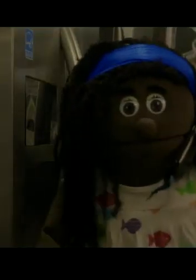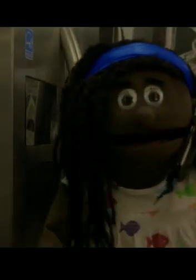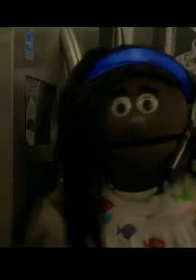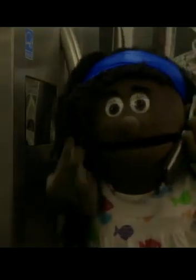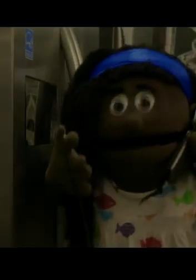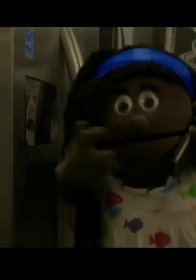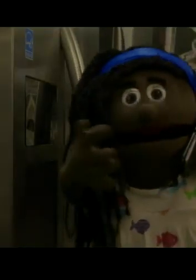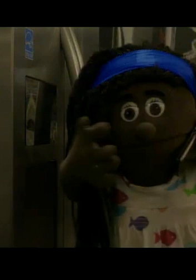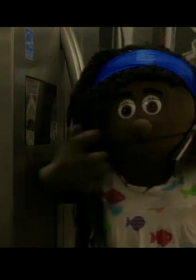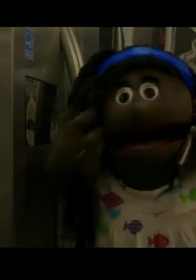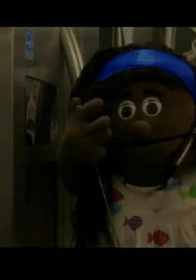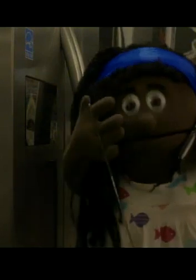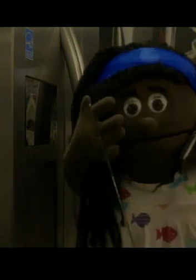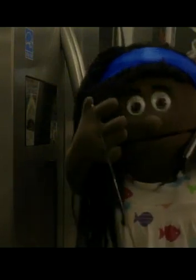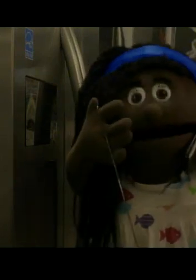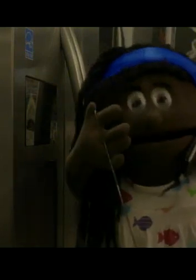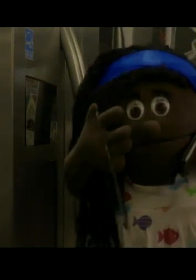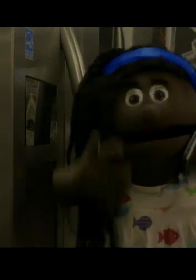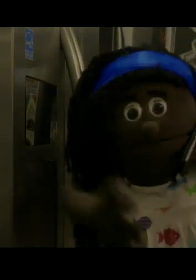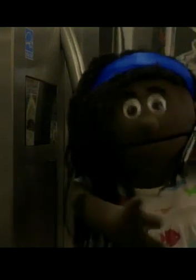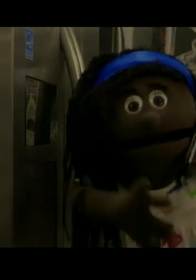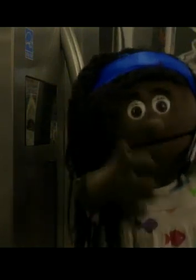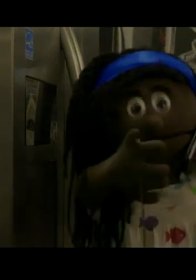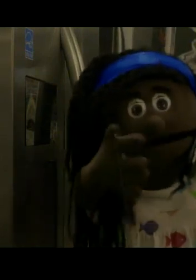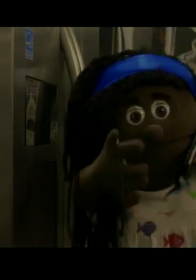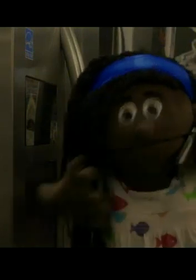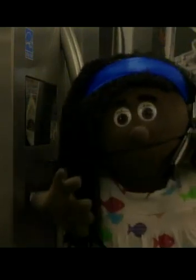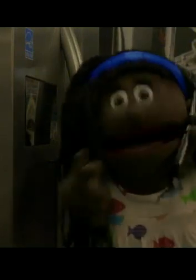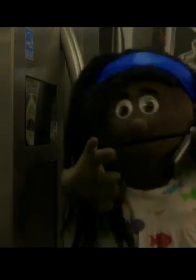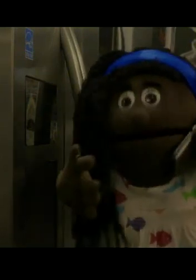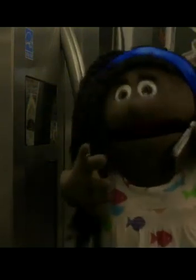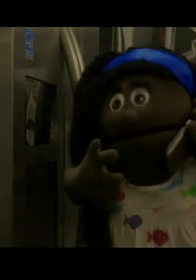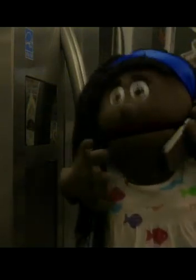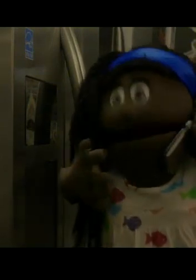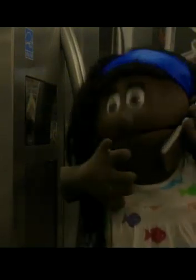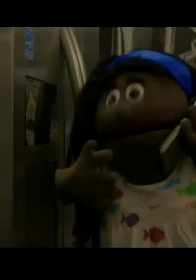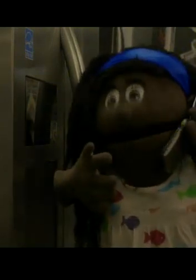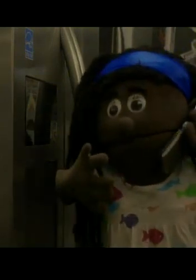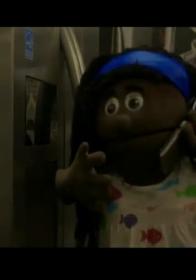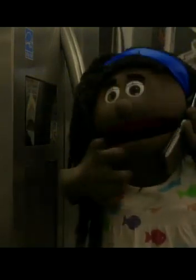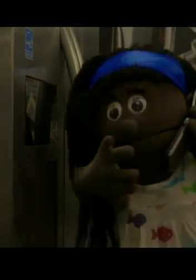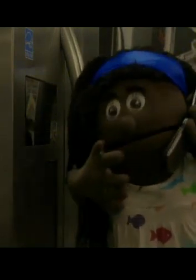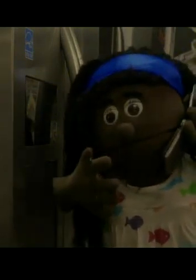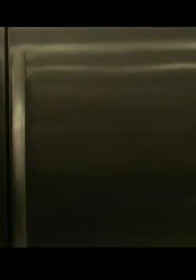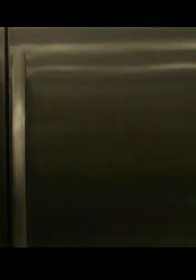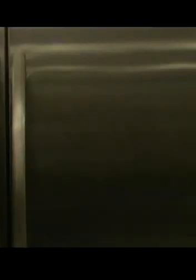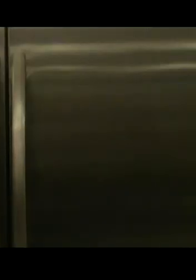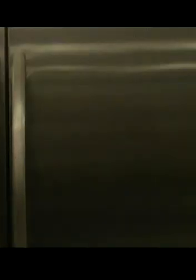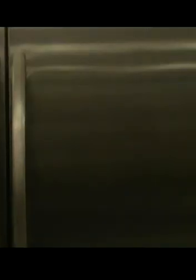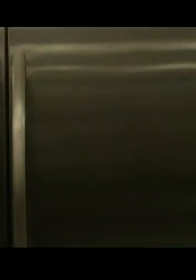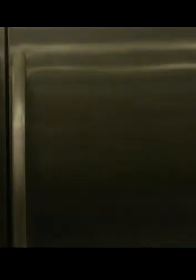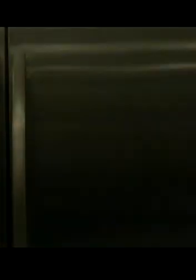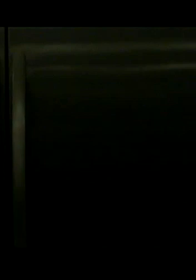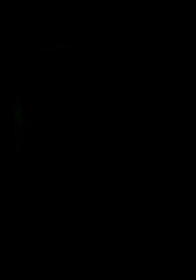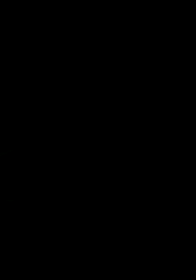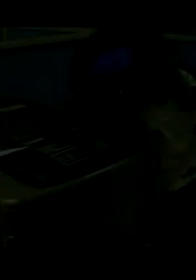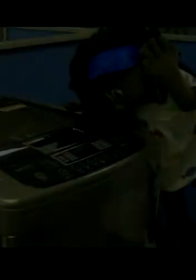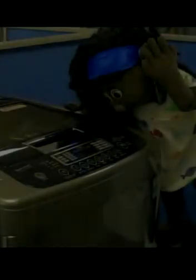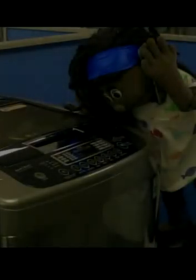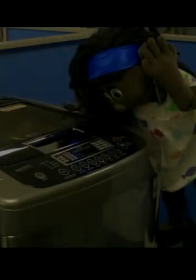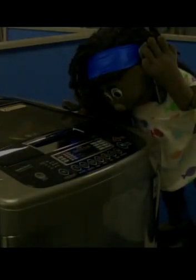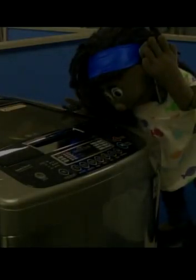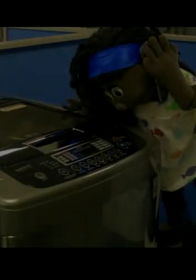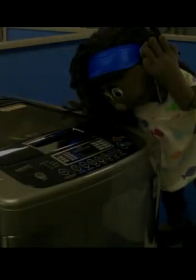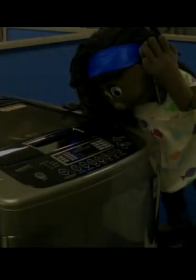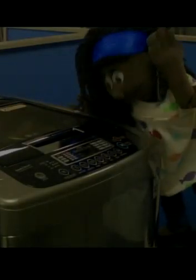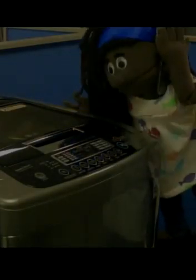worry, Mom. With these savings, I plan to change all the lights to LED and put up the motion detectors soon. Hey,